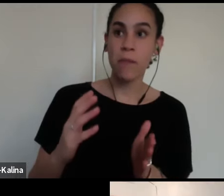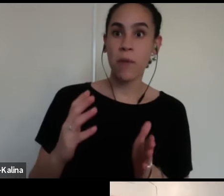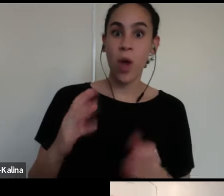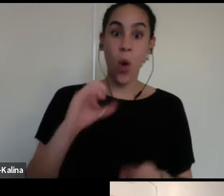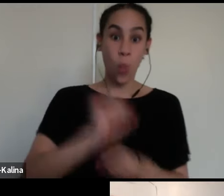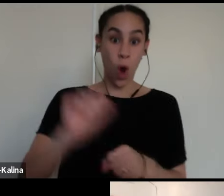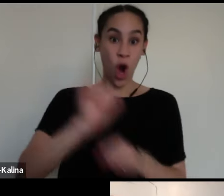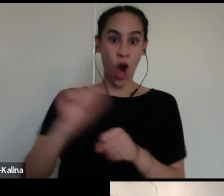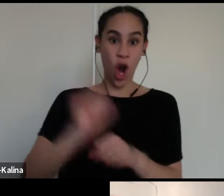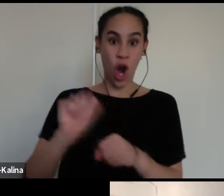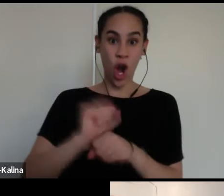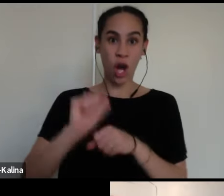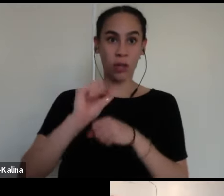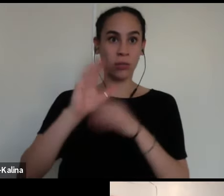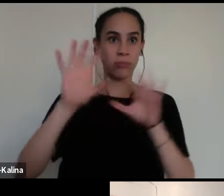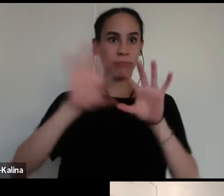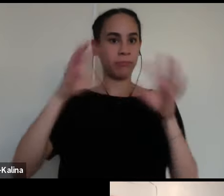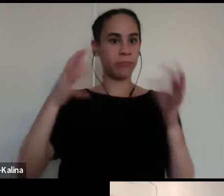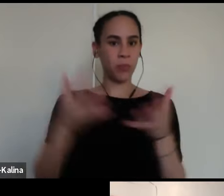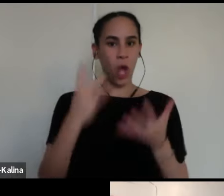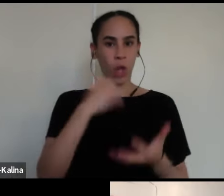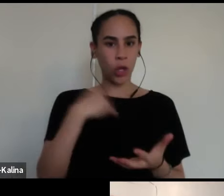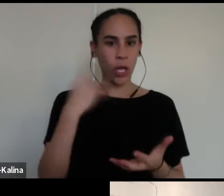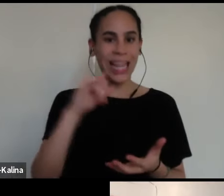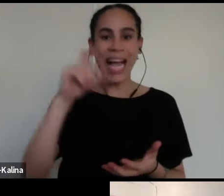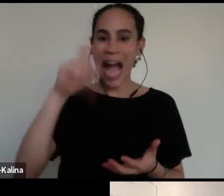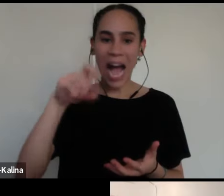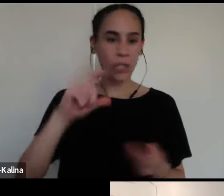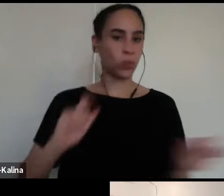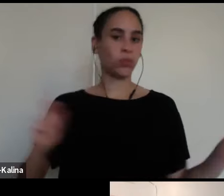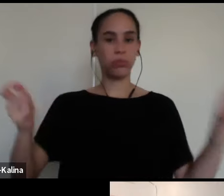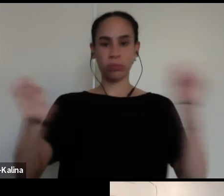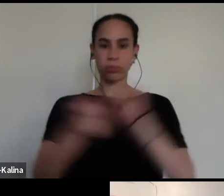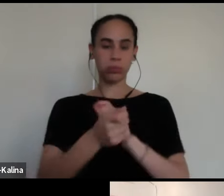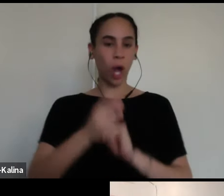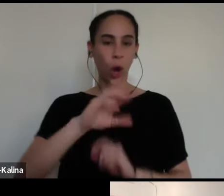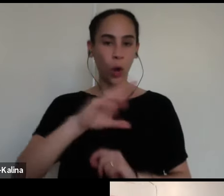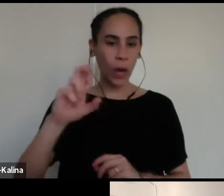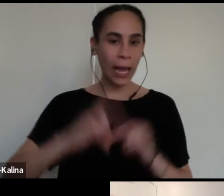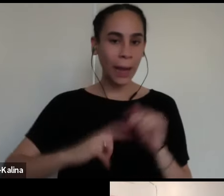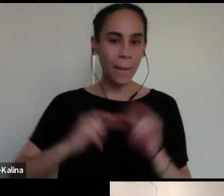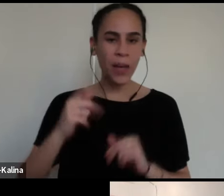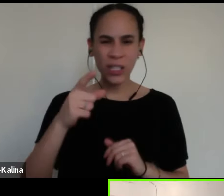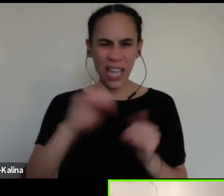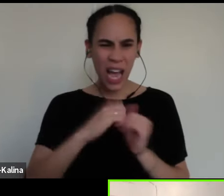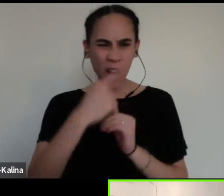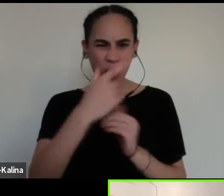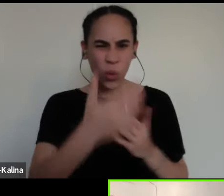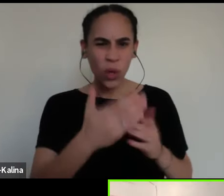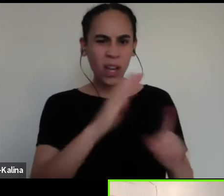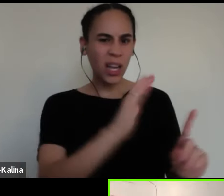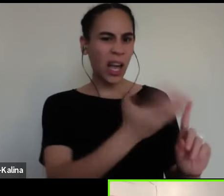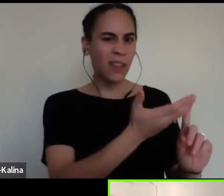rebuilt, like you said? Any recommendations you have for ways to convince leaders?